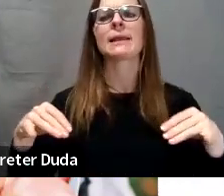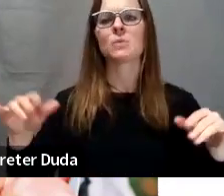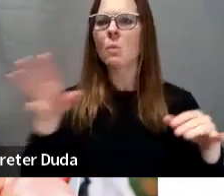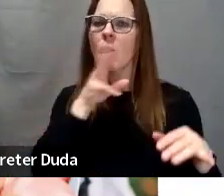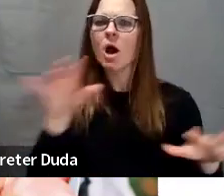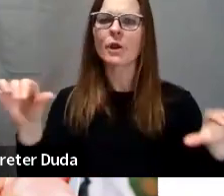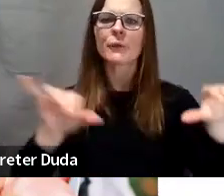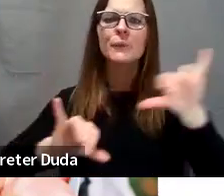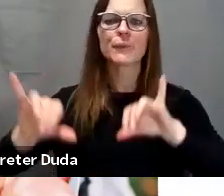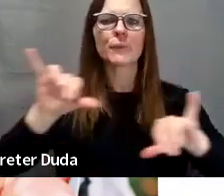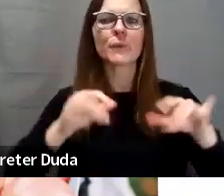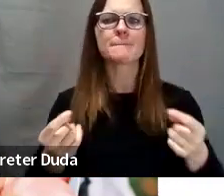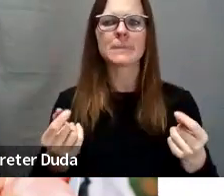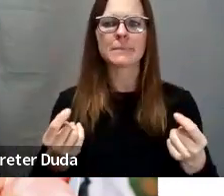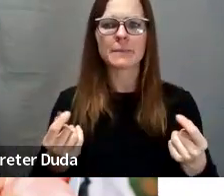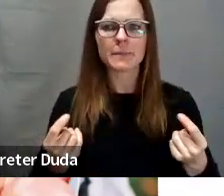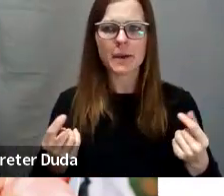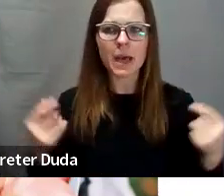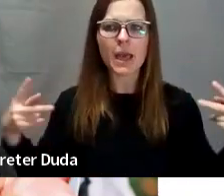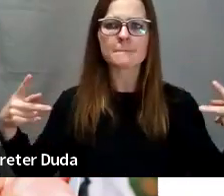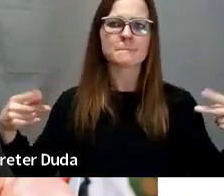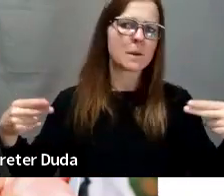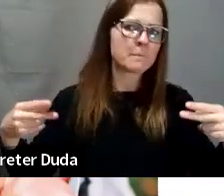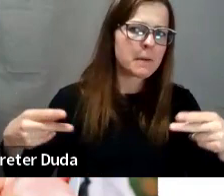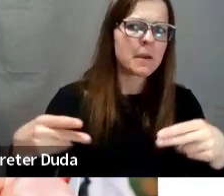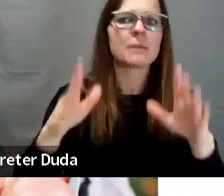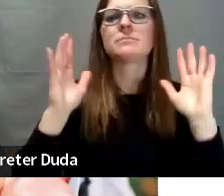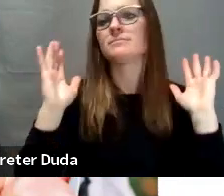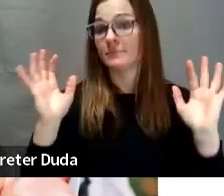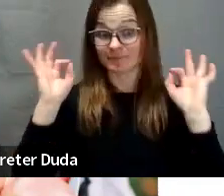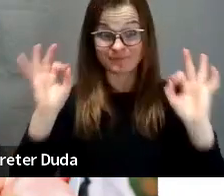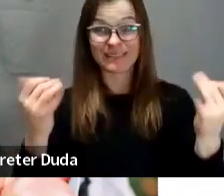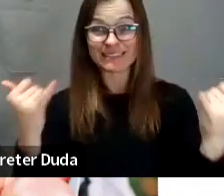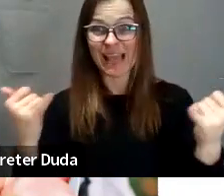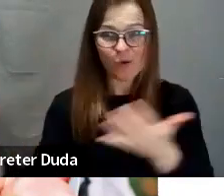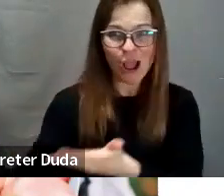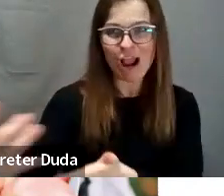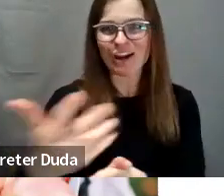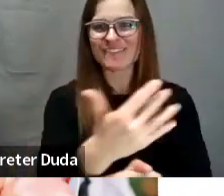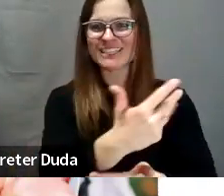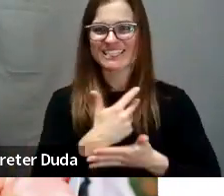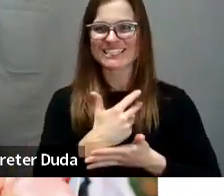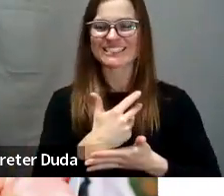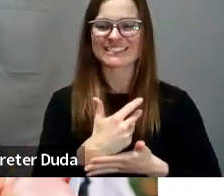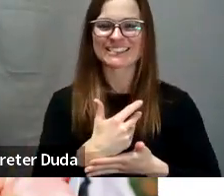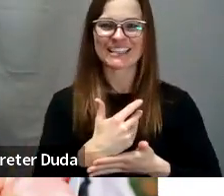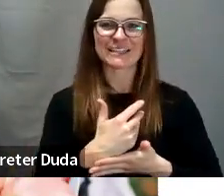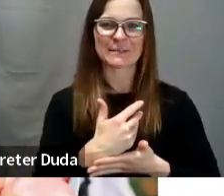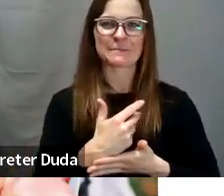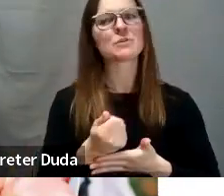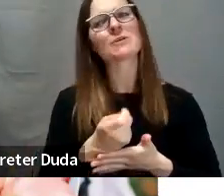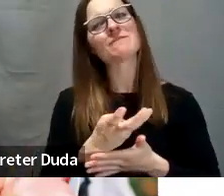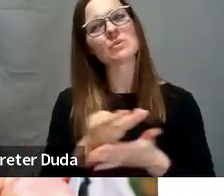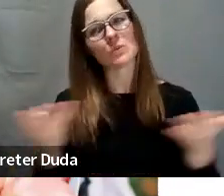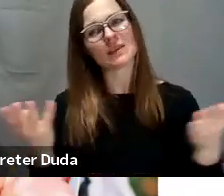watered, you've weeded, kept the weeds away, and now it's time for harvesting. Just a few things that